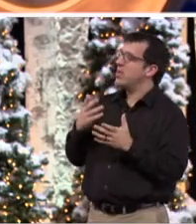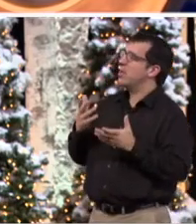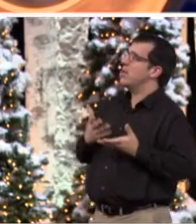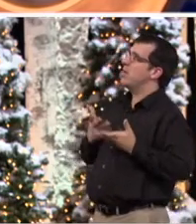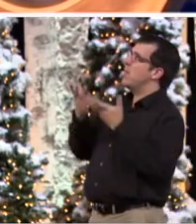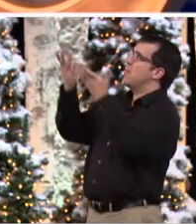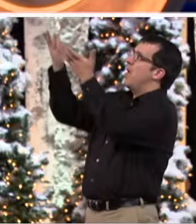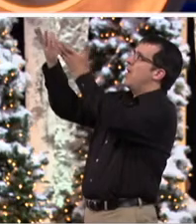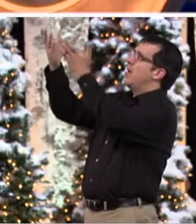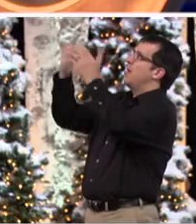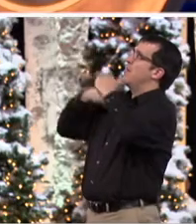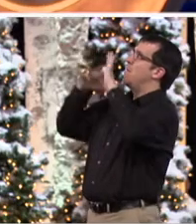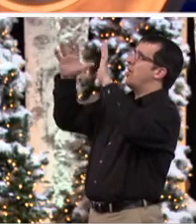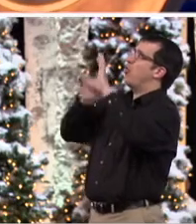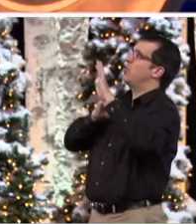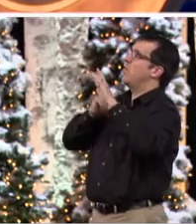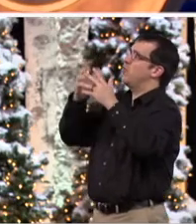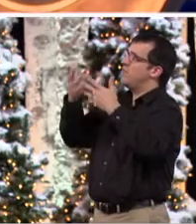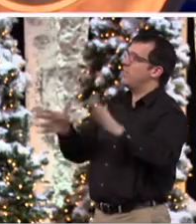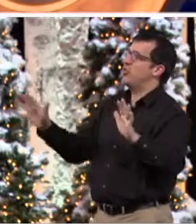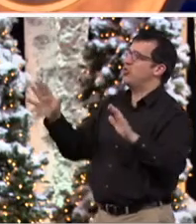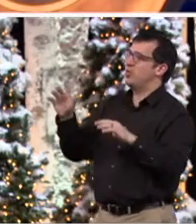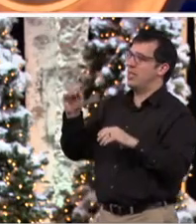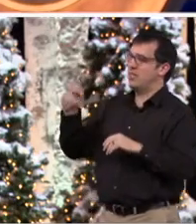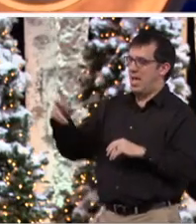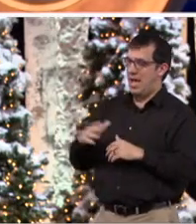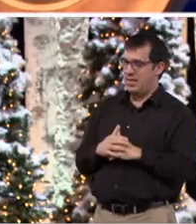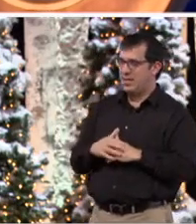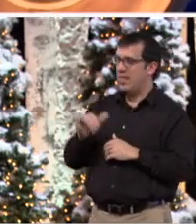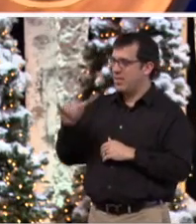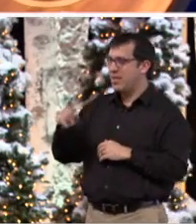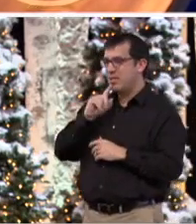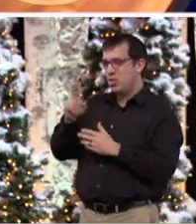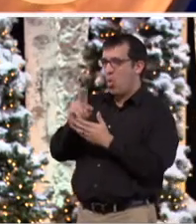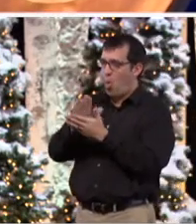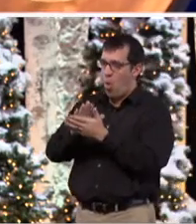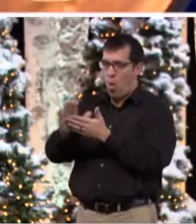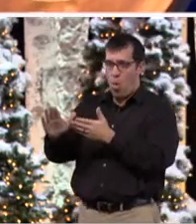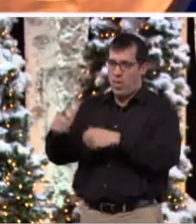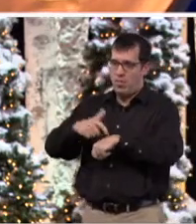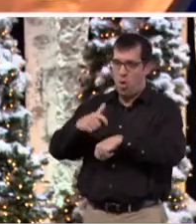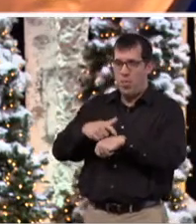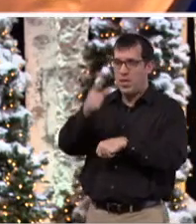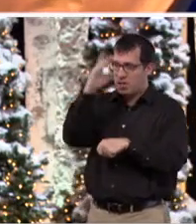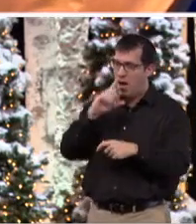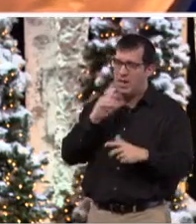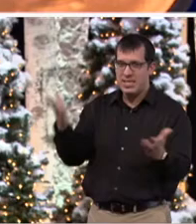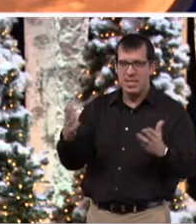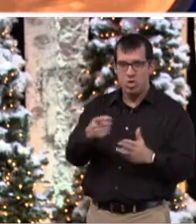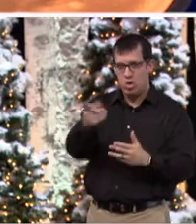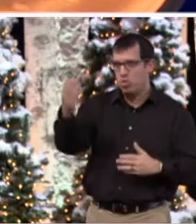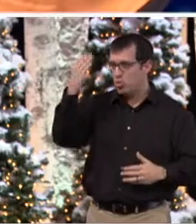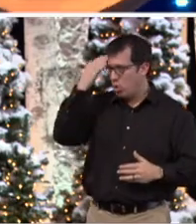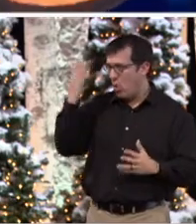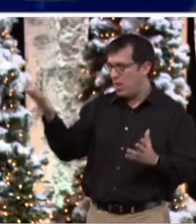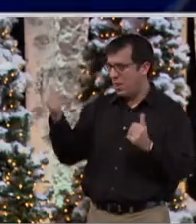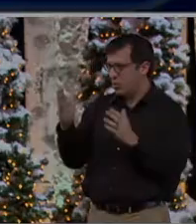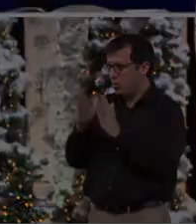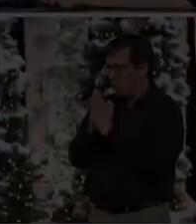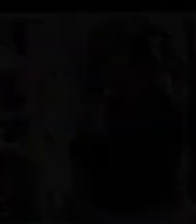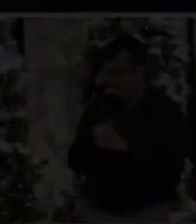ourselves to finishing the task, this is a holy moment. God is here and you know it. So let's pray